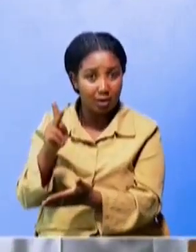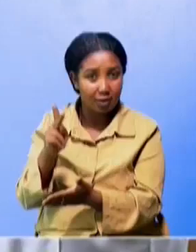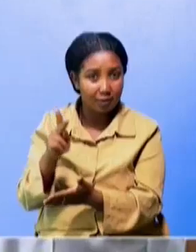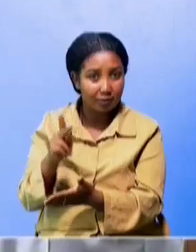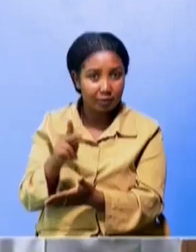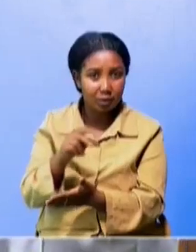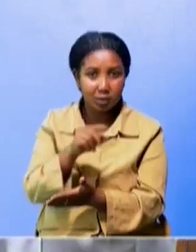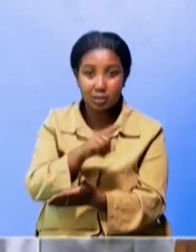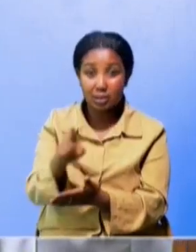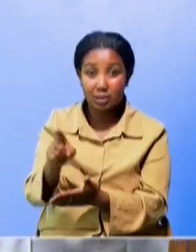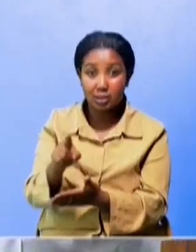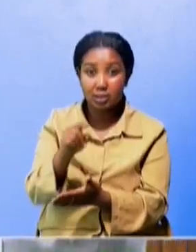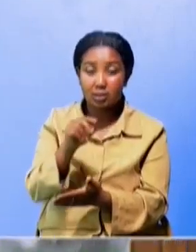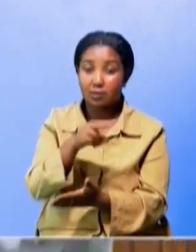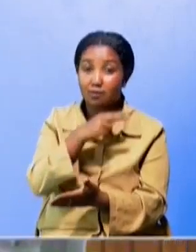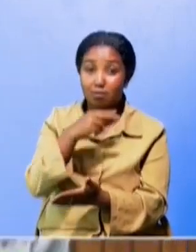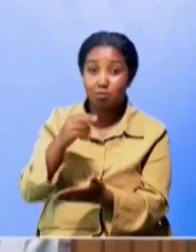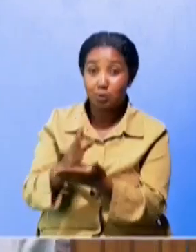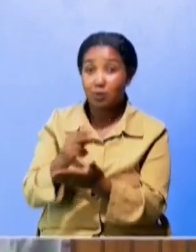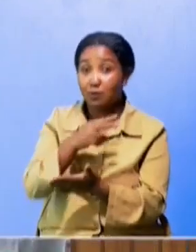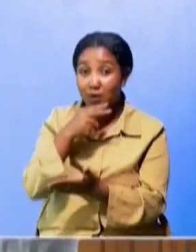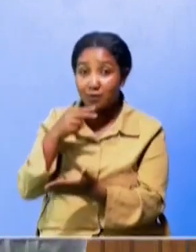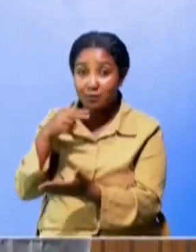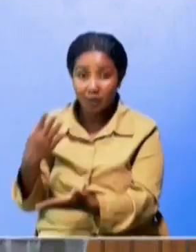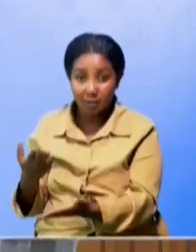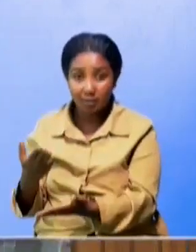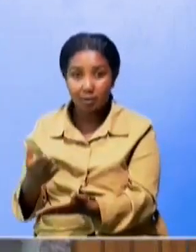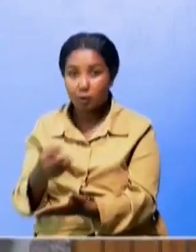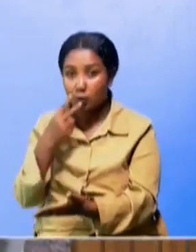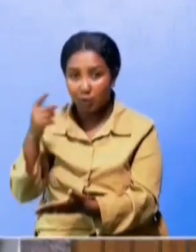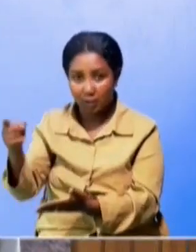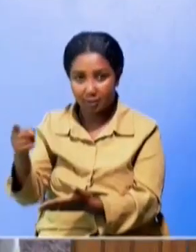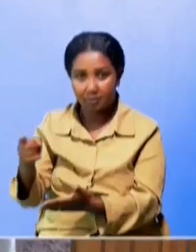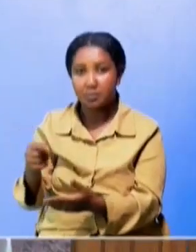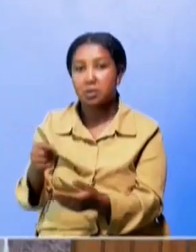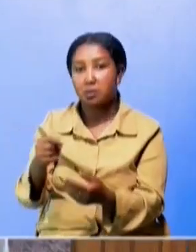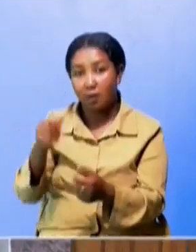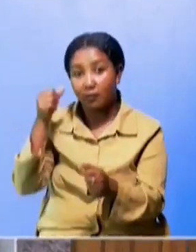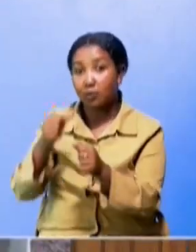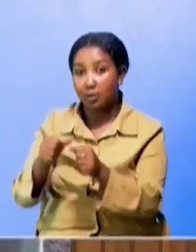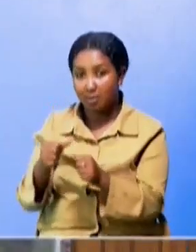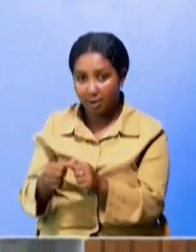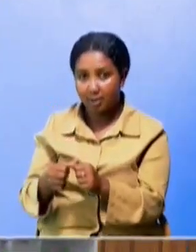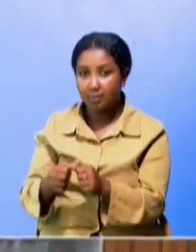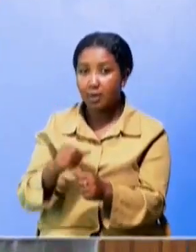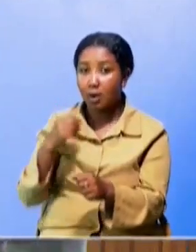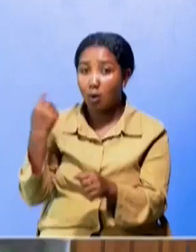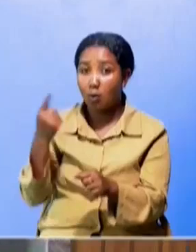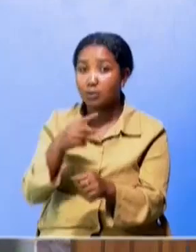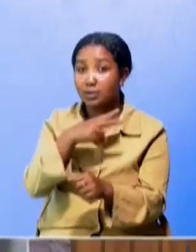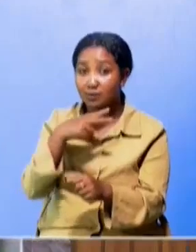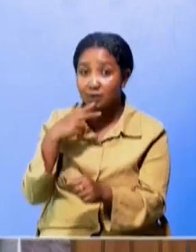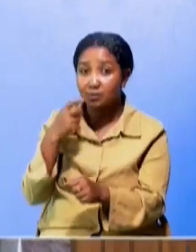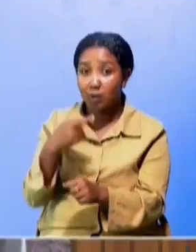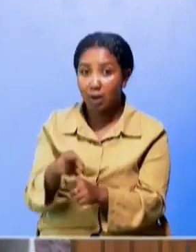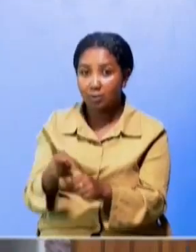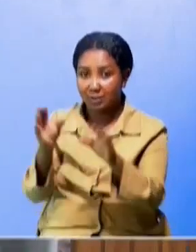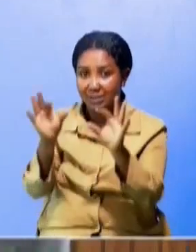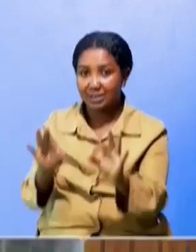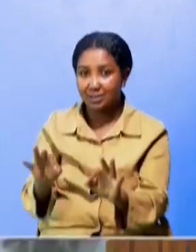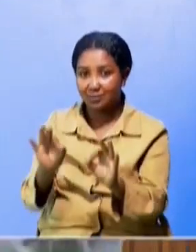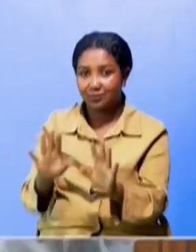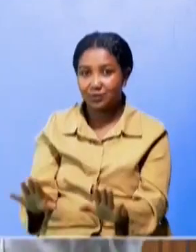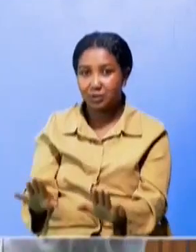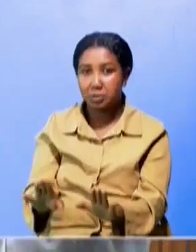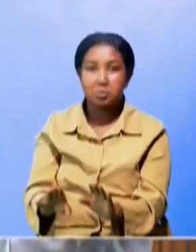when counting the case of the between the two verbs, look, you have to bear in mind, all the verbs are stated here now.